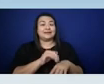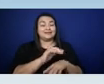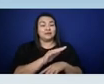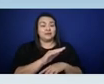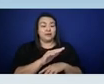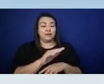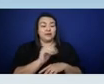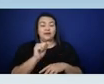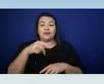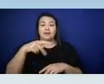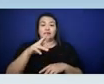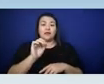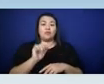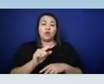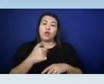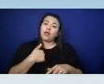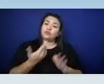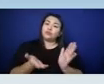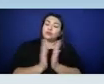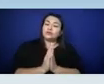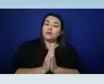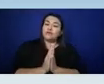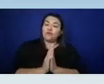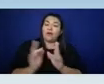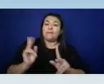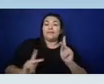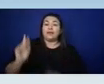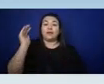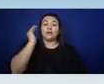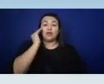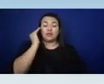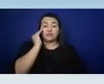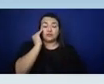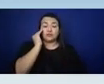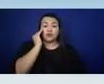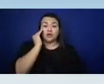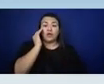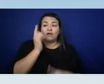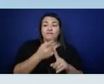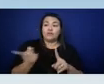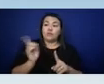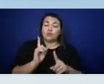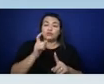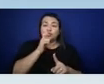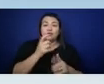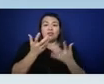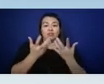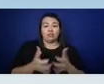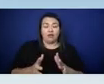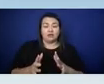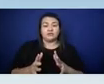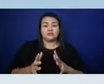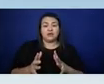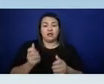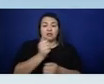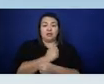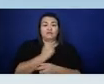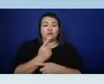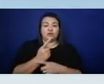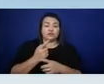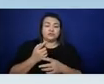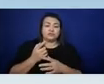Thank you so much, Chief, and thank you for that question. Dirk, ready for the next one. All right,